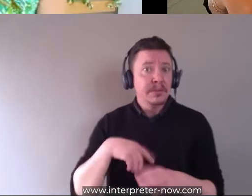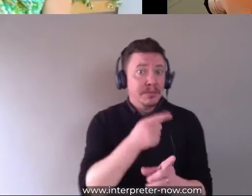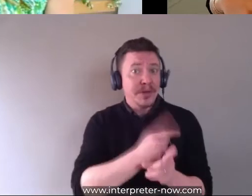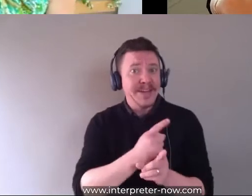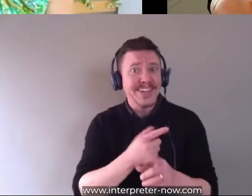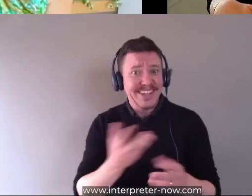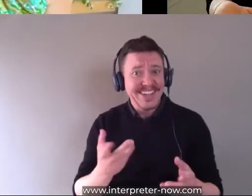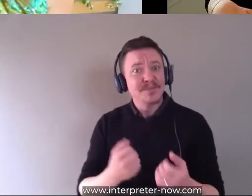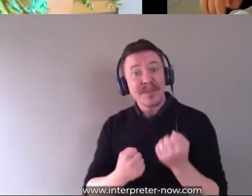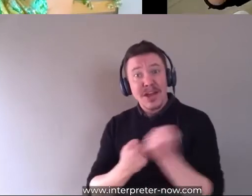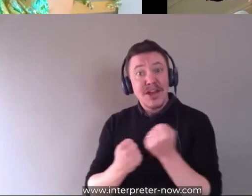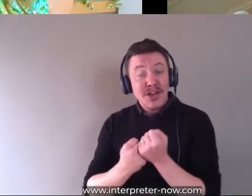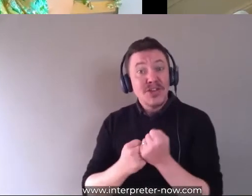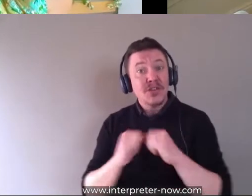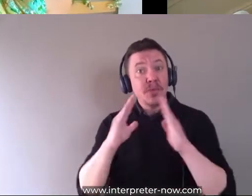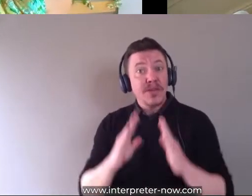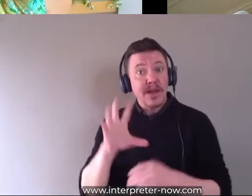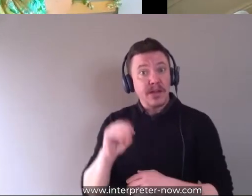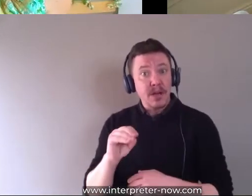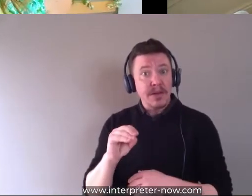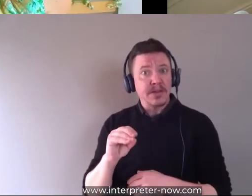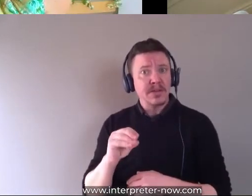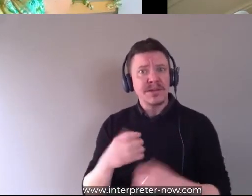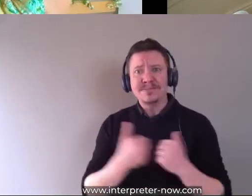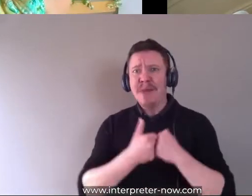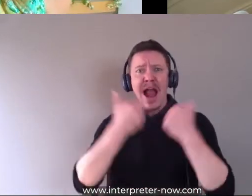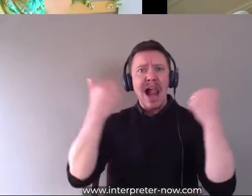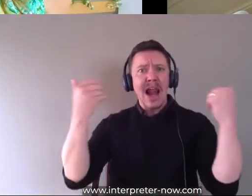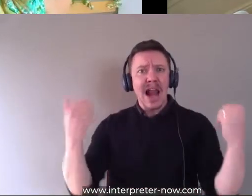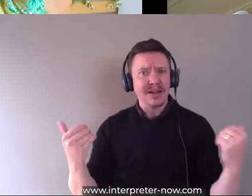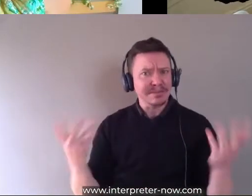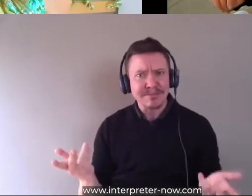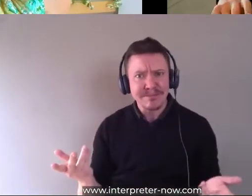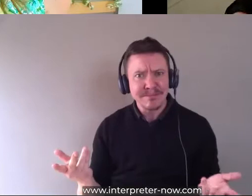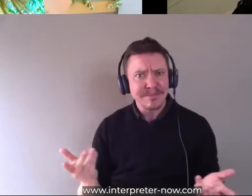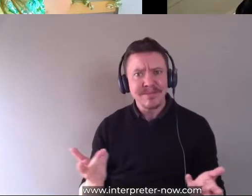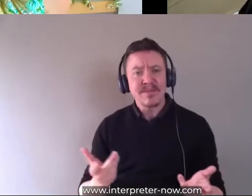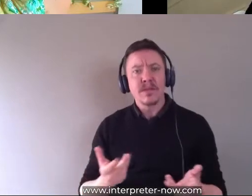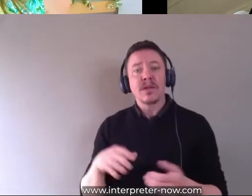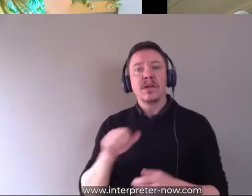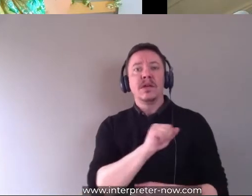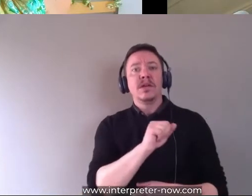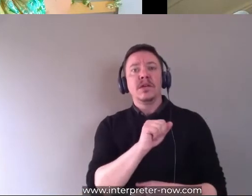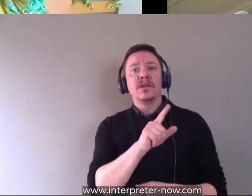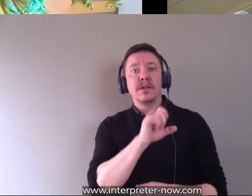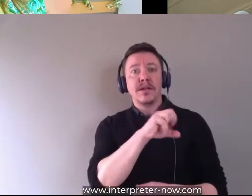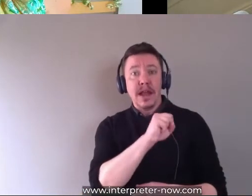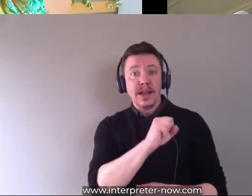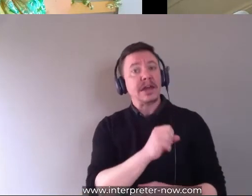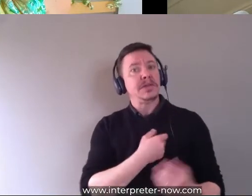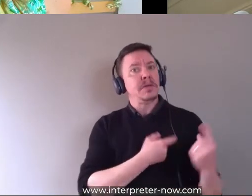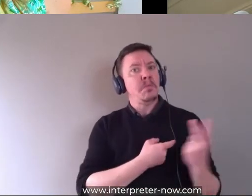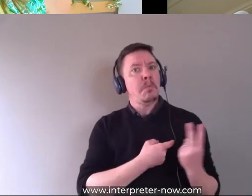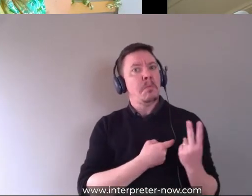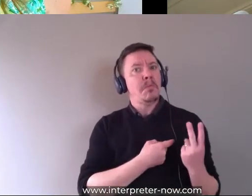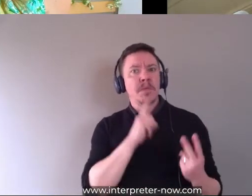companies and founders that are needed right now. Those two things could not be further from one another. So one thing that Alexis and I committed to doing before we